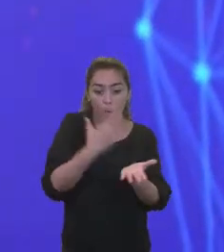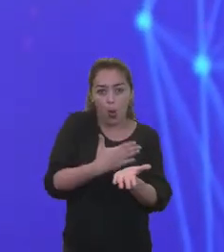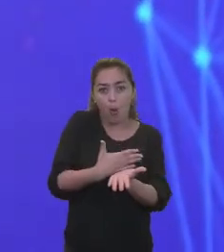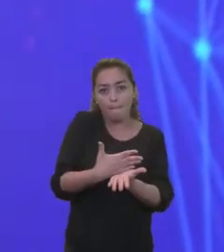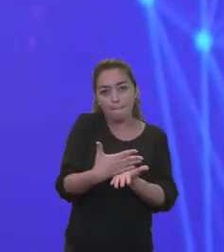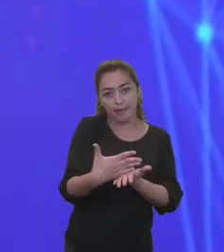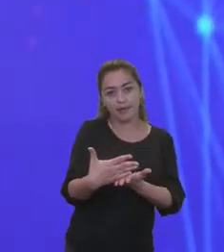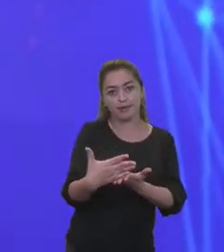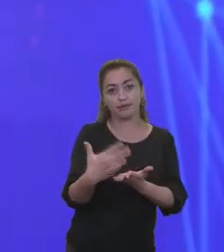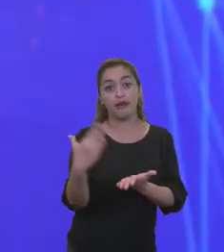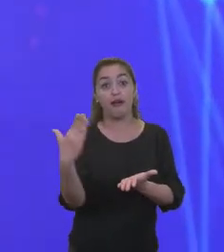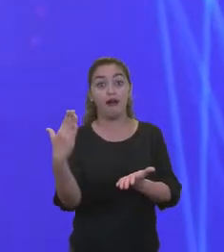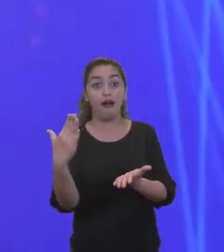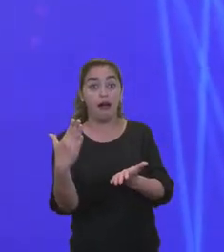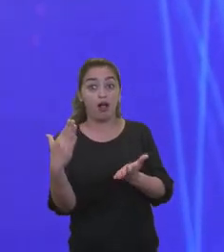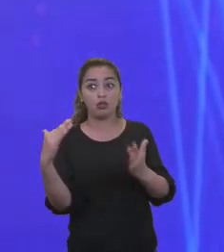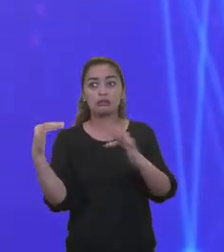democratically.